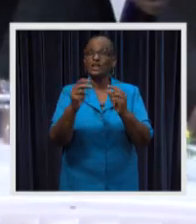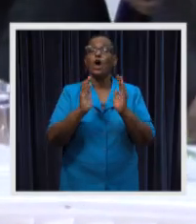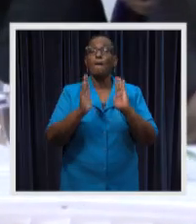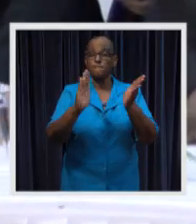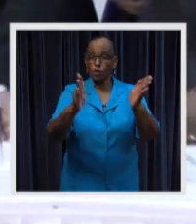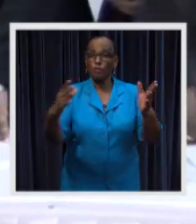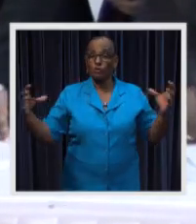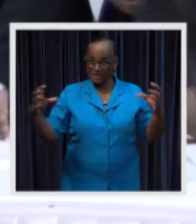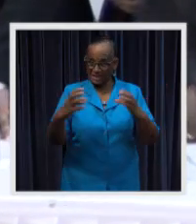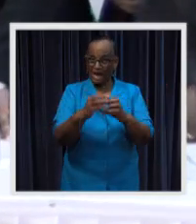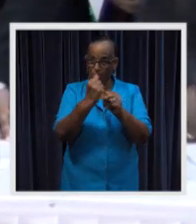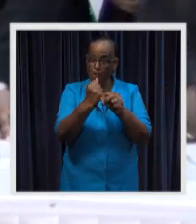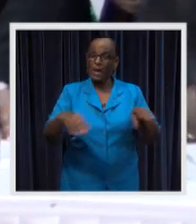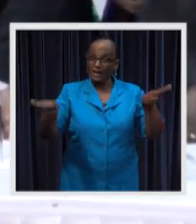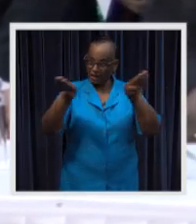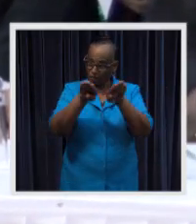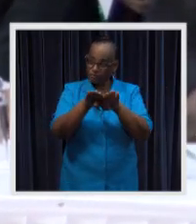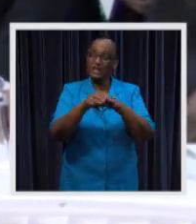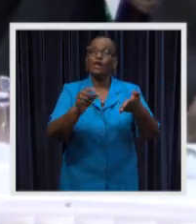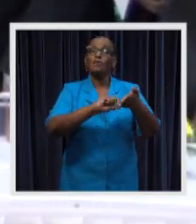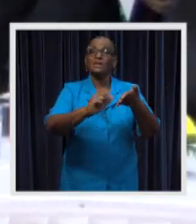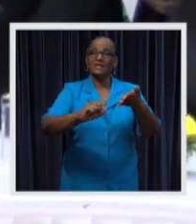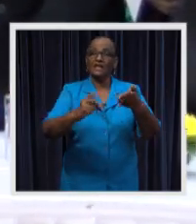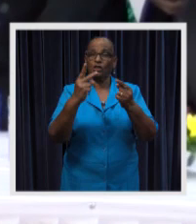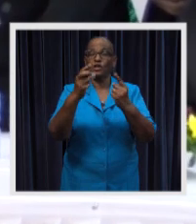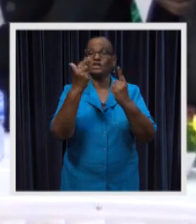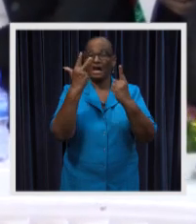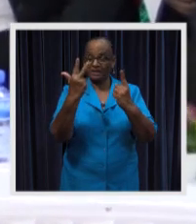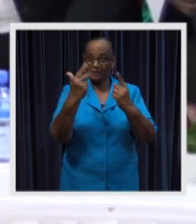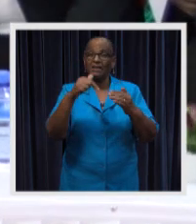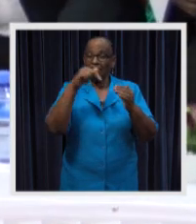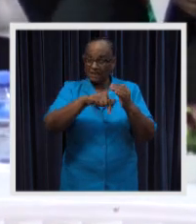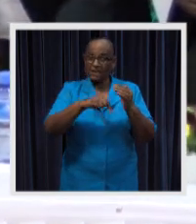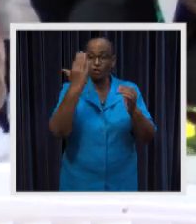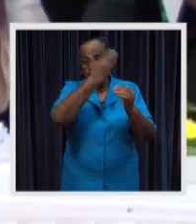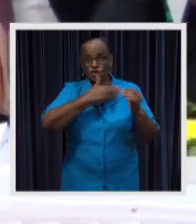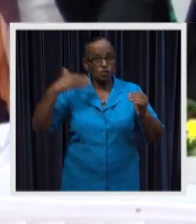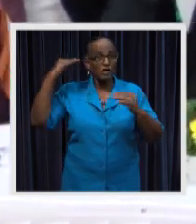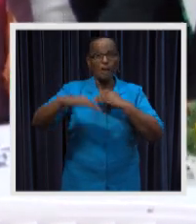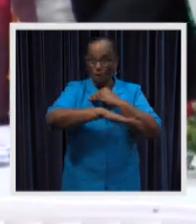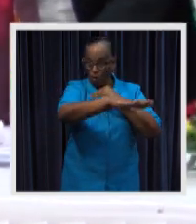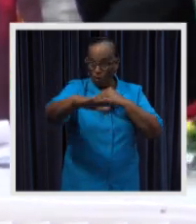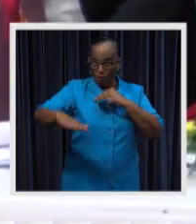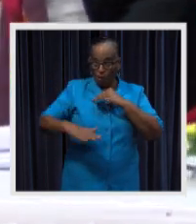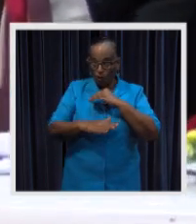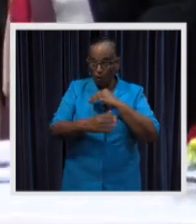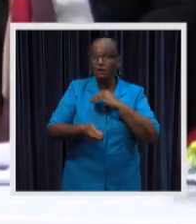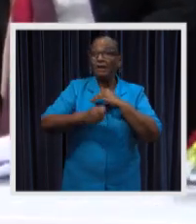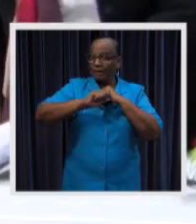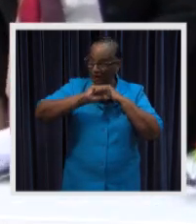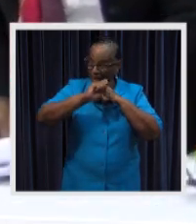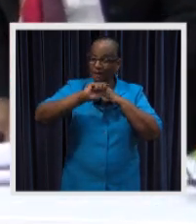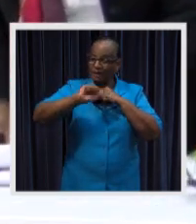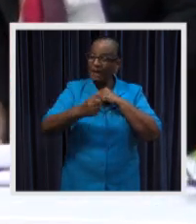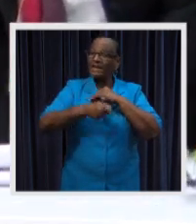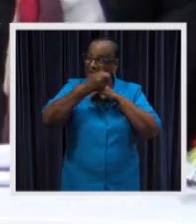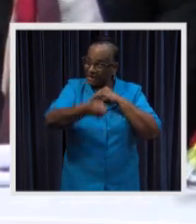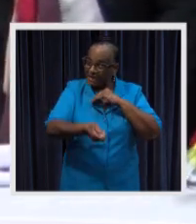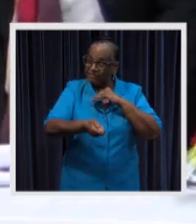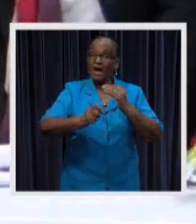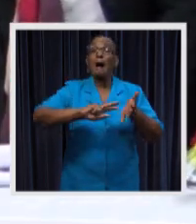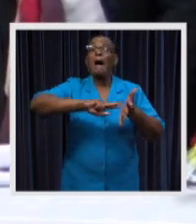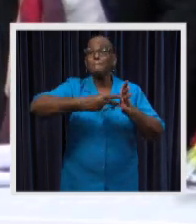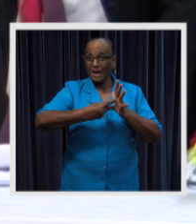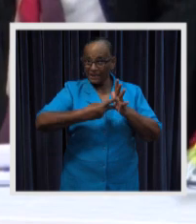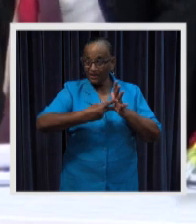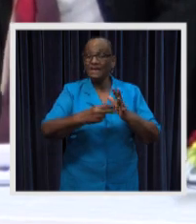August 2018, President Bouterse and Mottley signed a Brokopondo Corporation program. Suriname would make